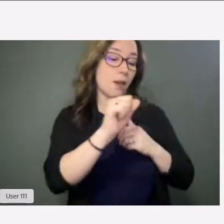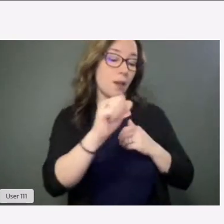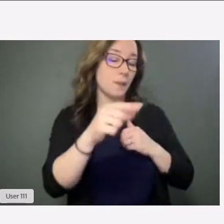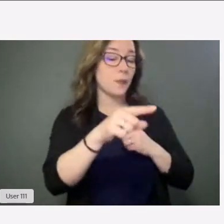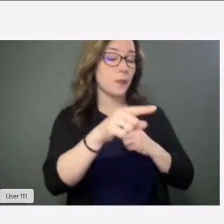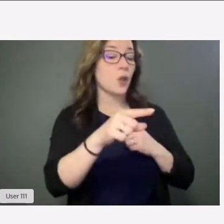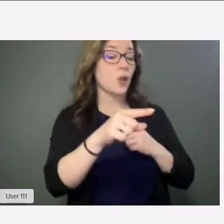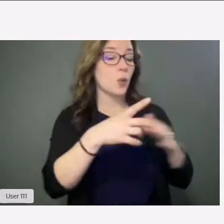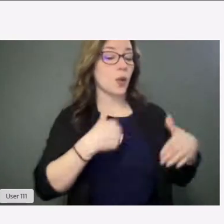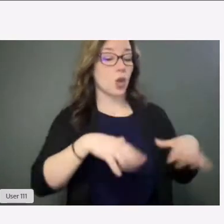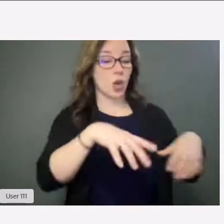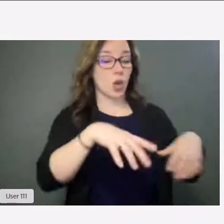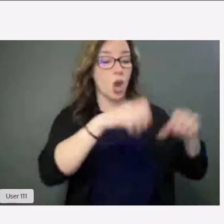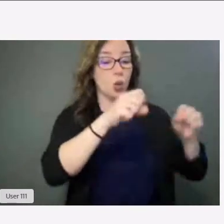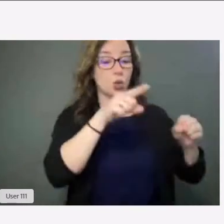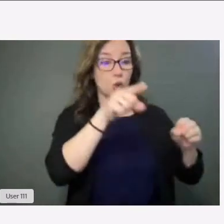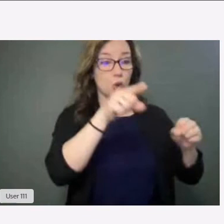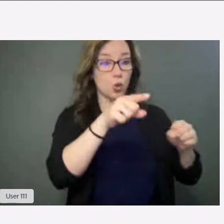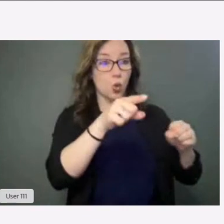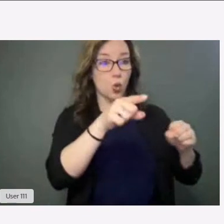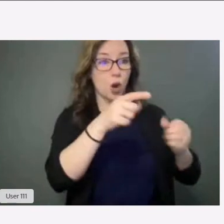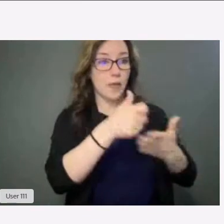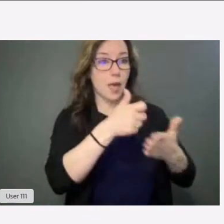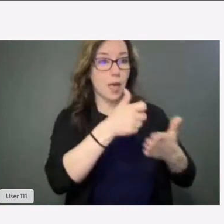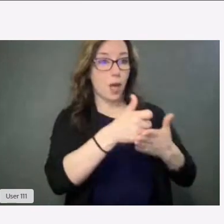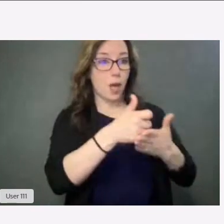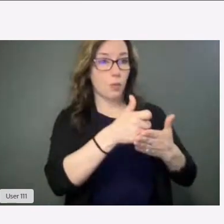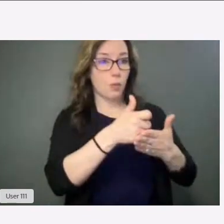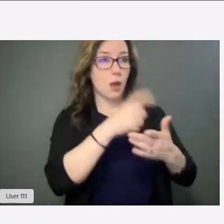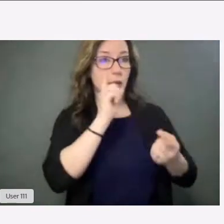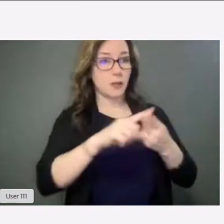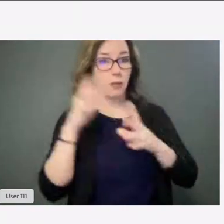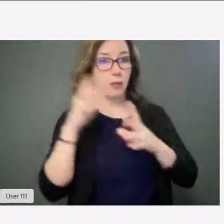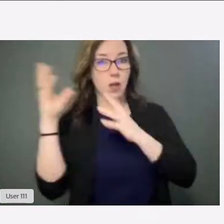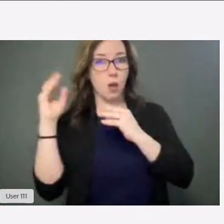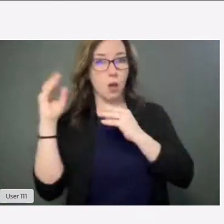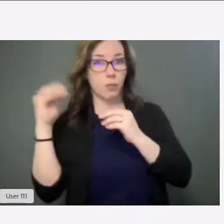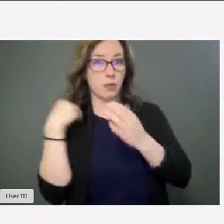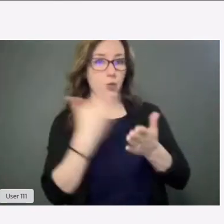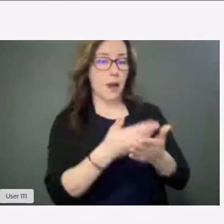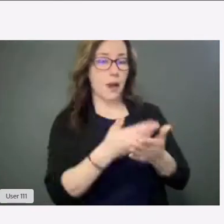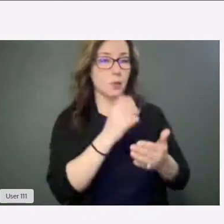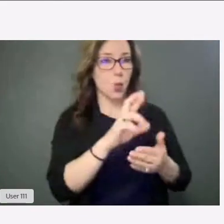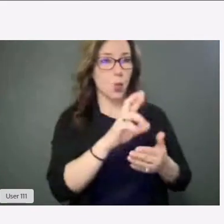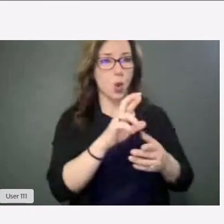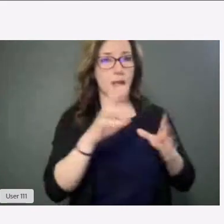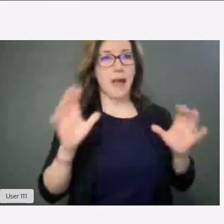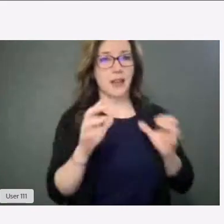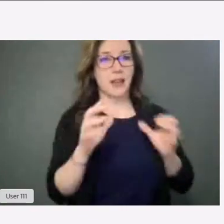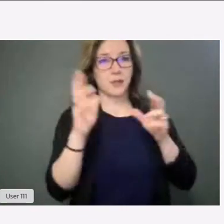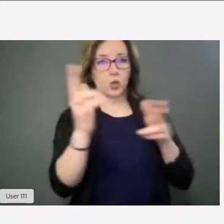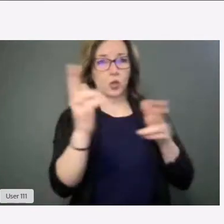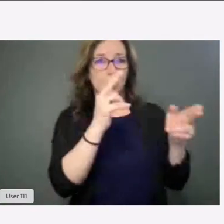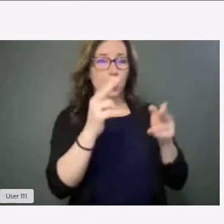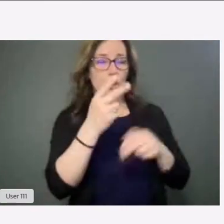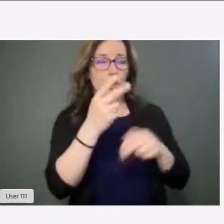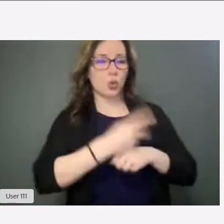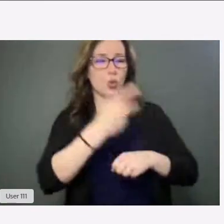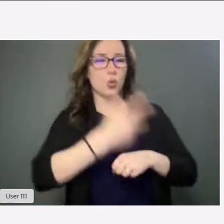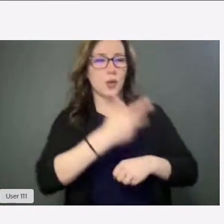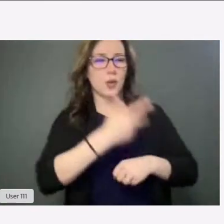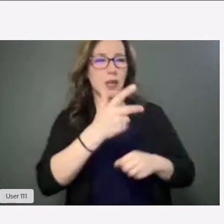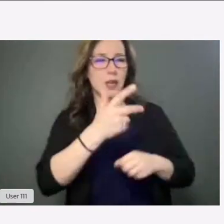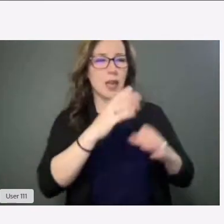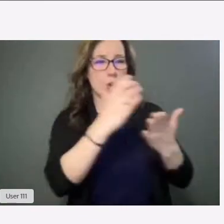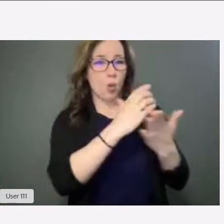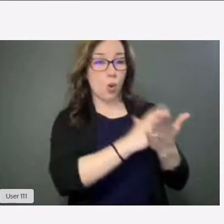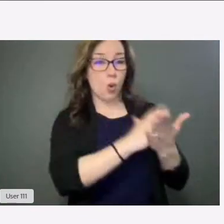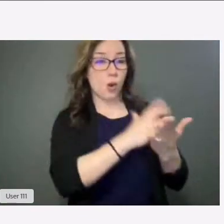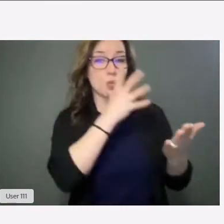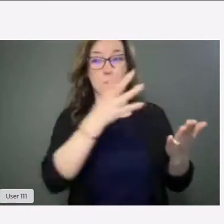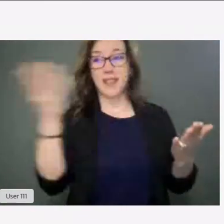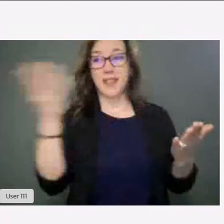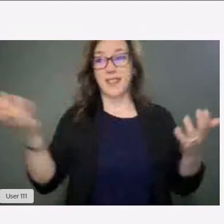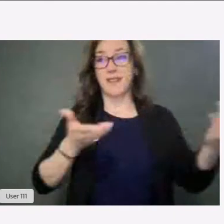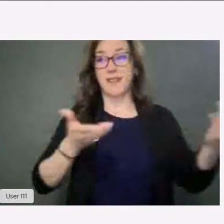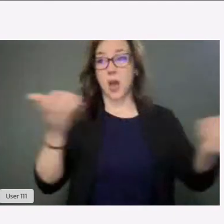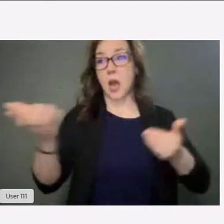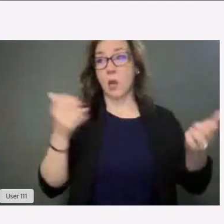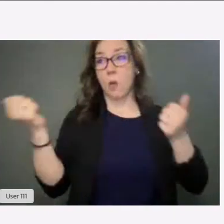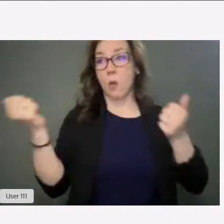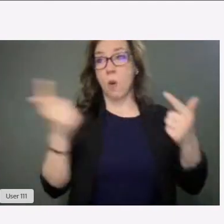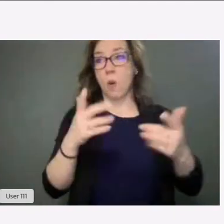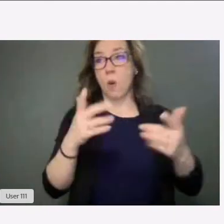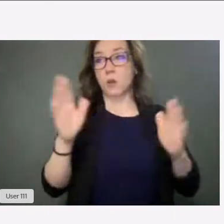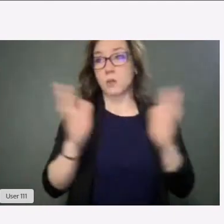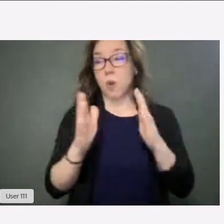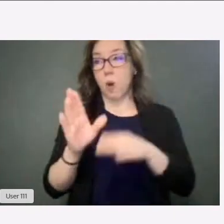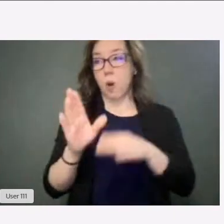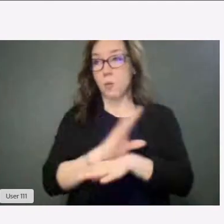going to host You Are the Help Until the Help Arrives, or at active shooter training, we're going to bring in, you know, trainers for a 2 to 3 day course, and we're going to invite all of the